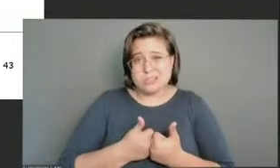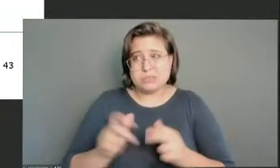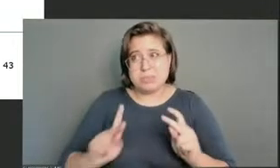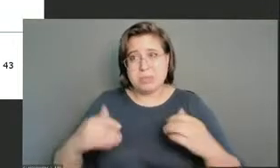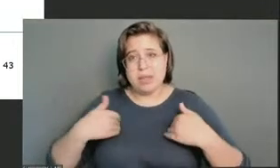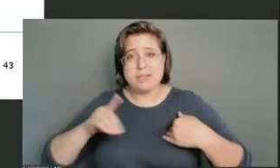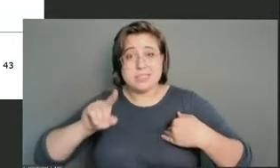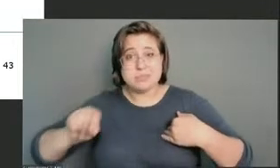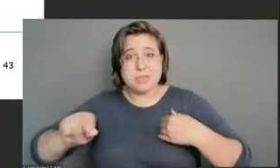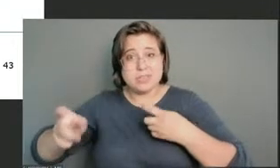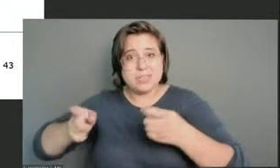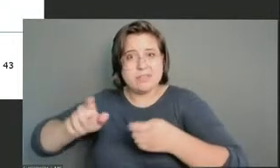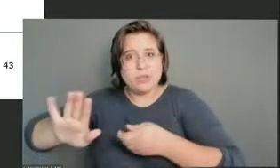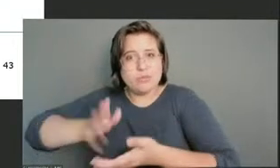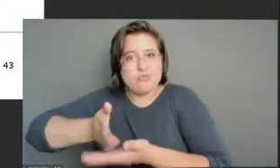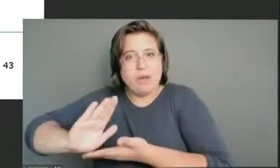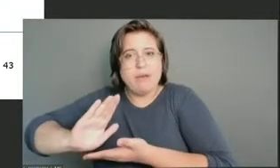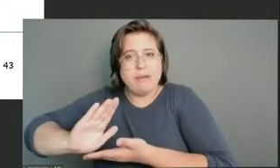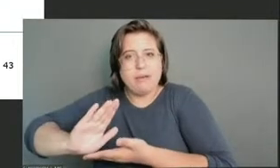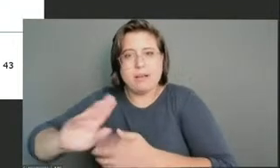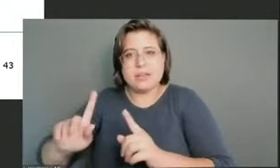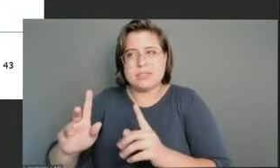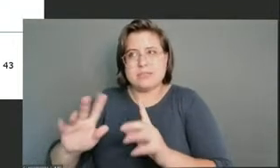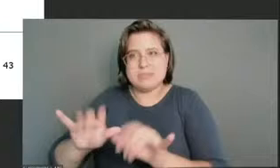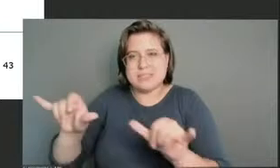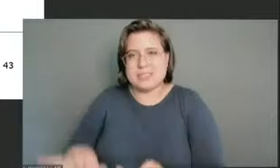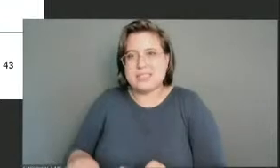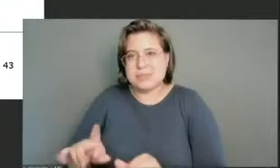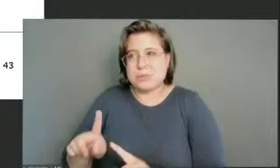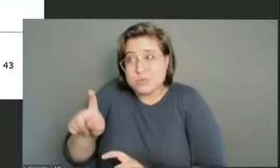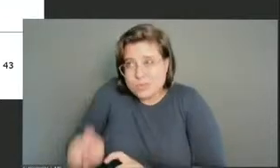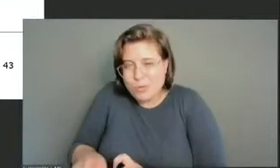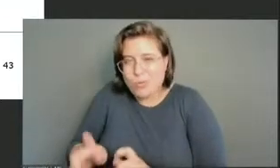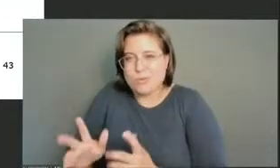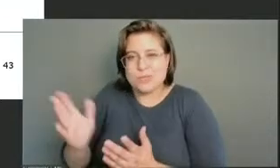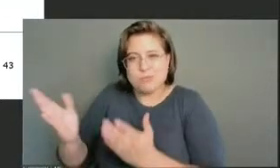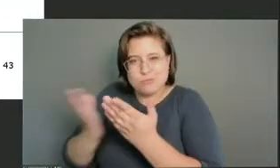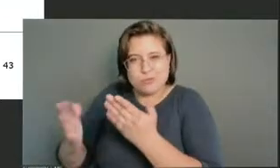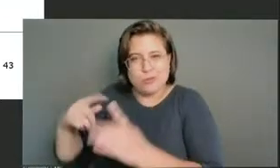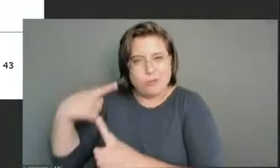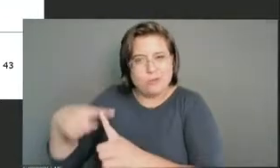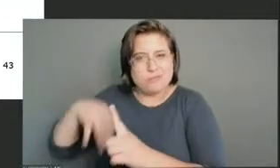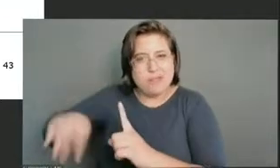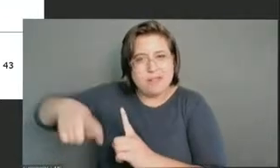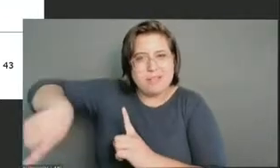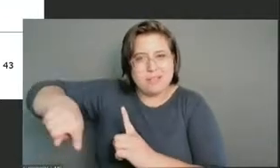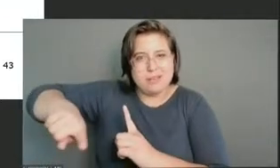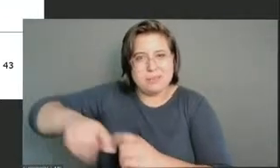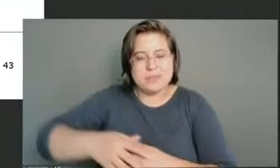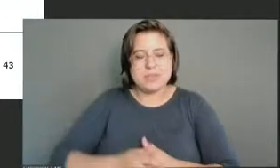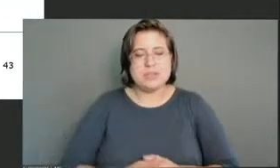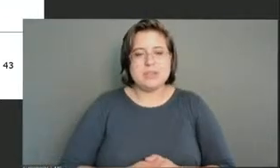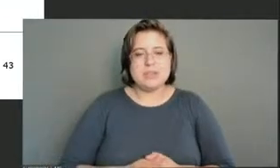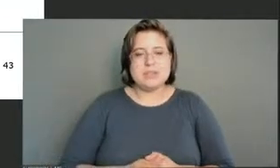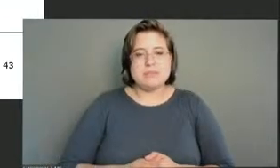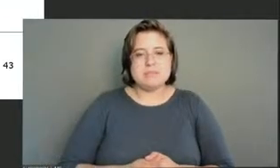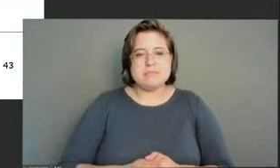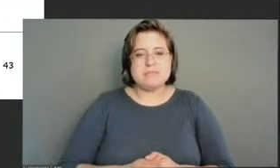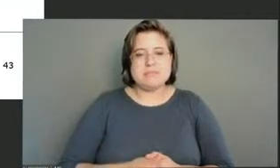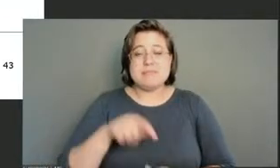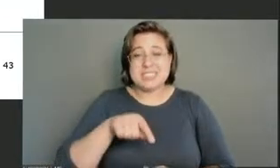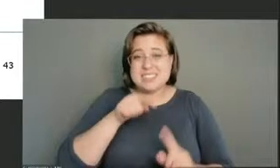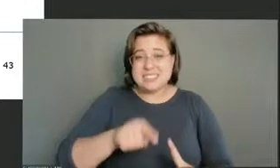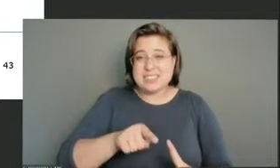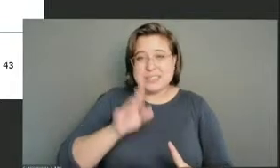their rights, navigating the very systems that are supposed to serve them. This interagency-led initiative will seek to minimize such